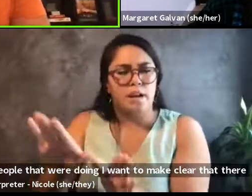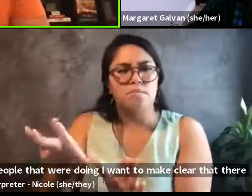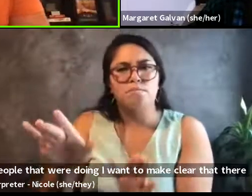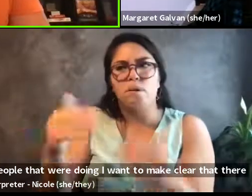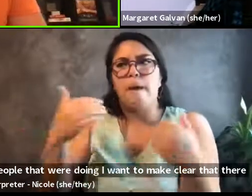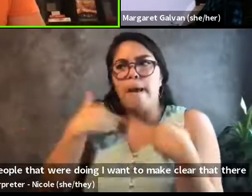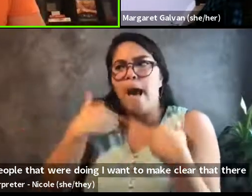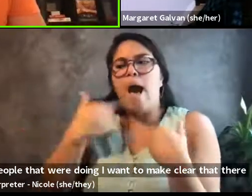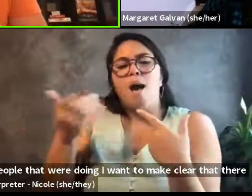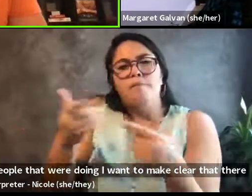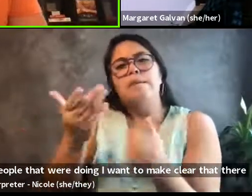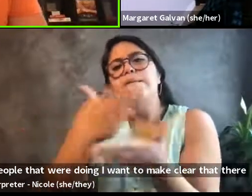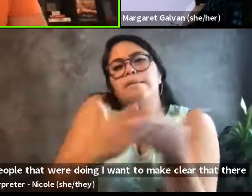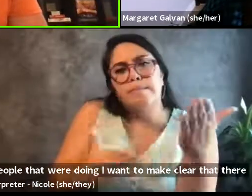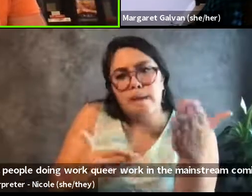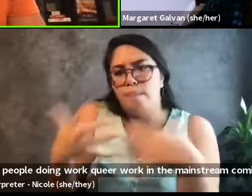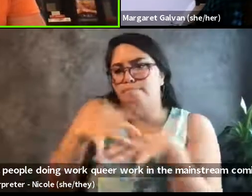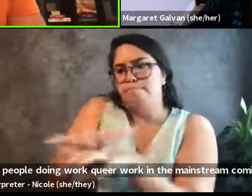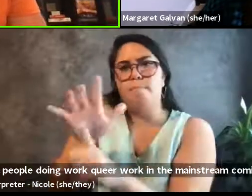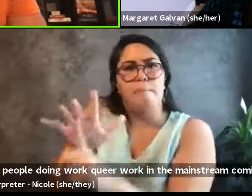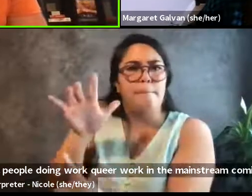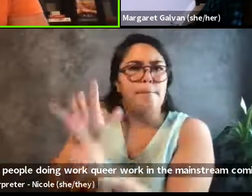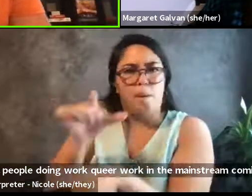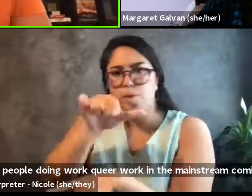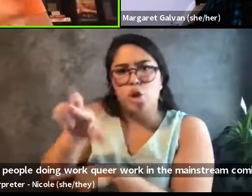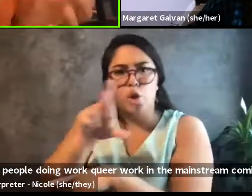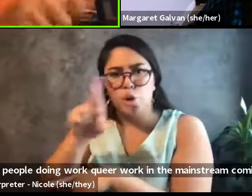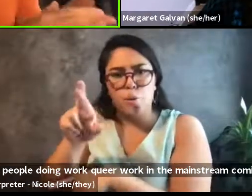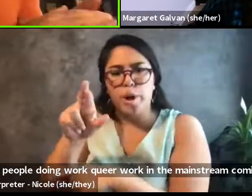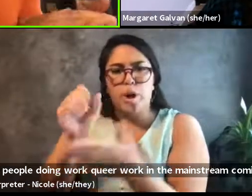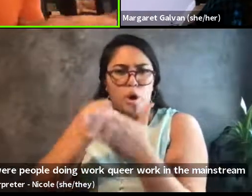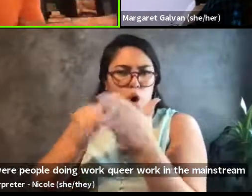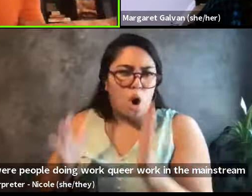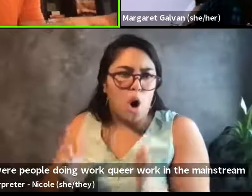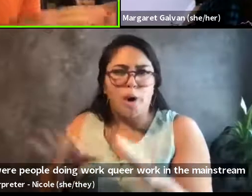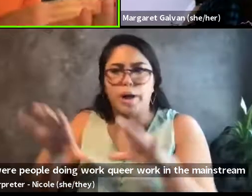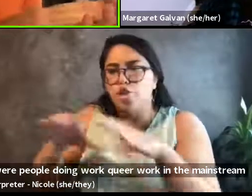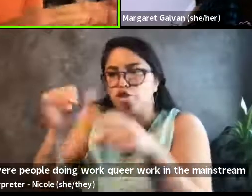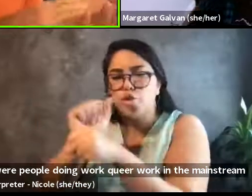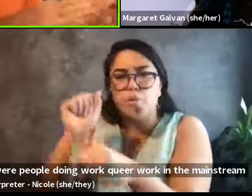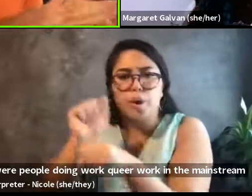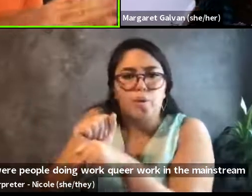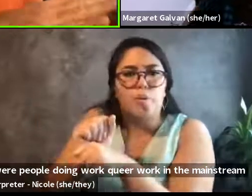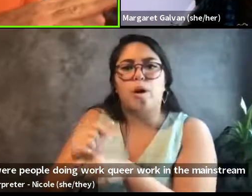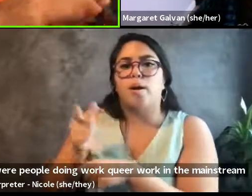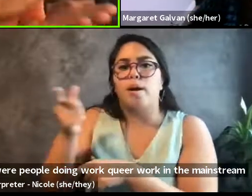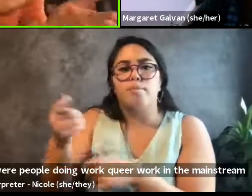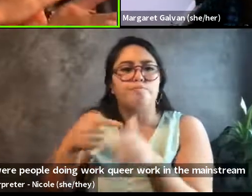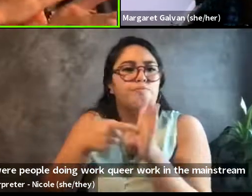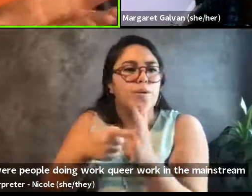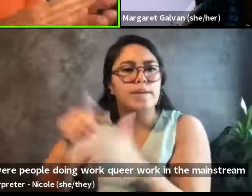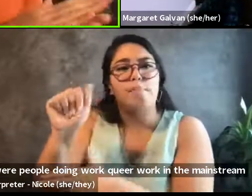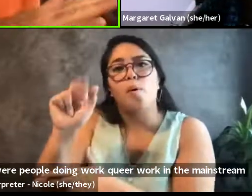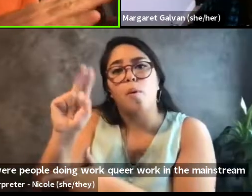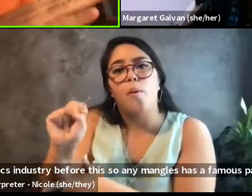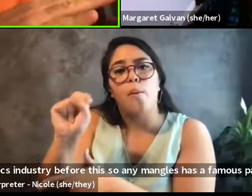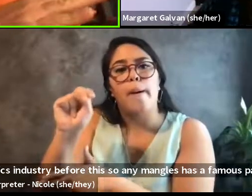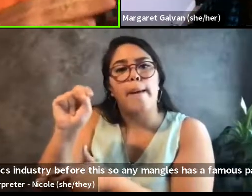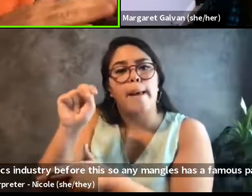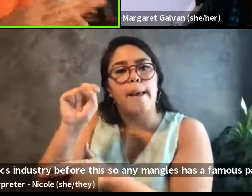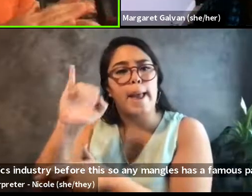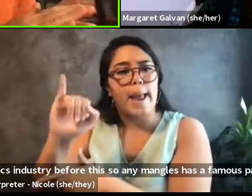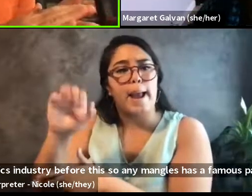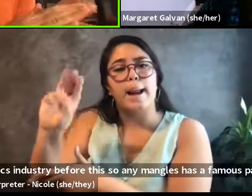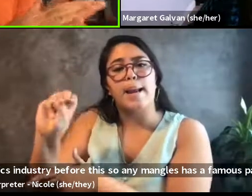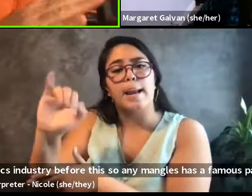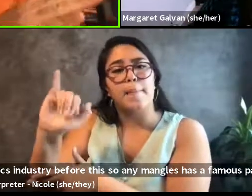mainstream, uh, comics industry before this. So Andy Mangels, uh, has a famous, um, uh, panel that he's been running